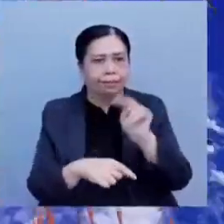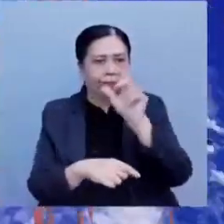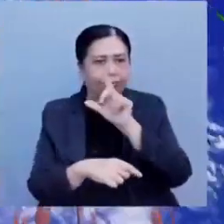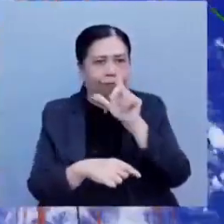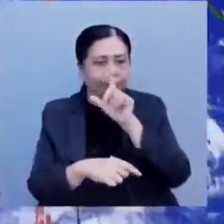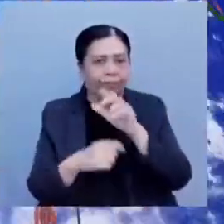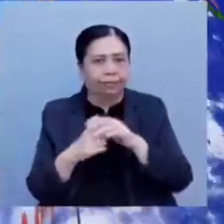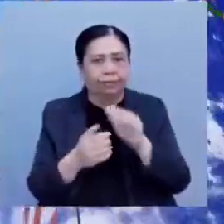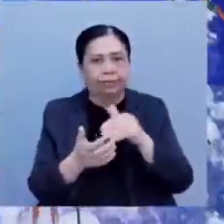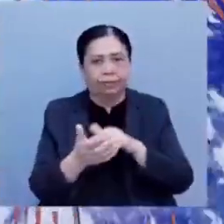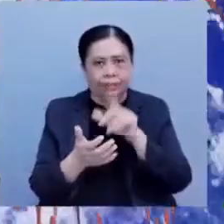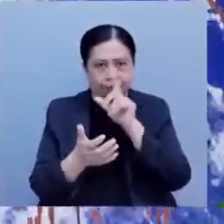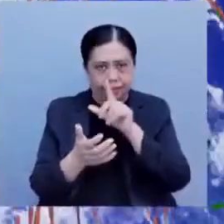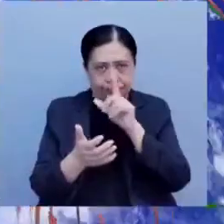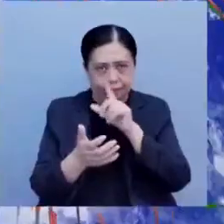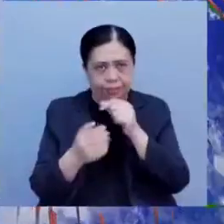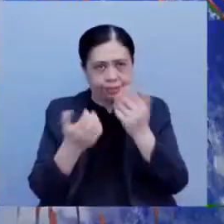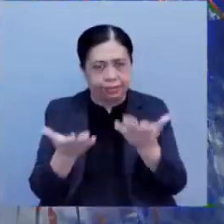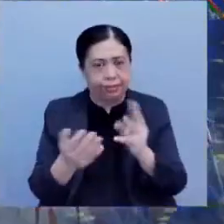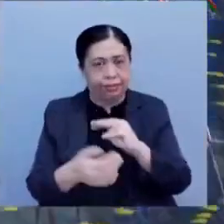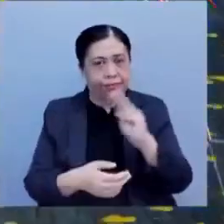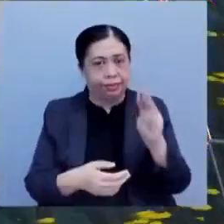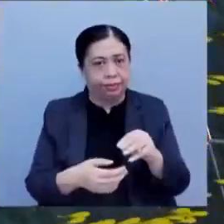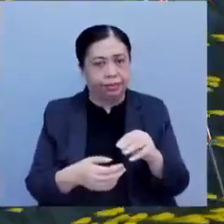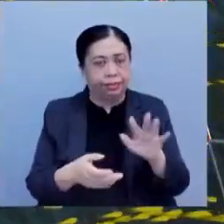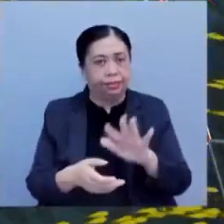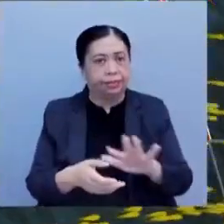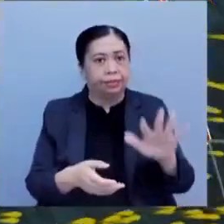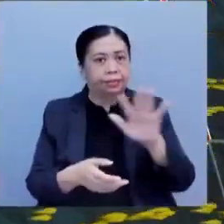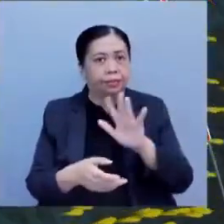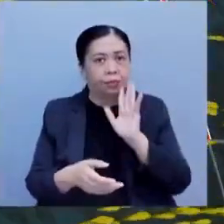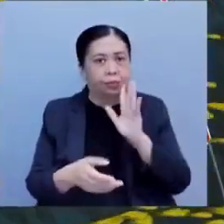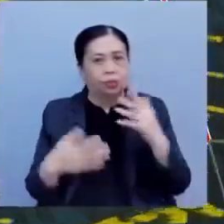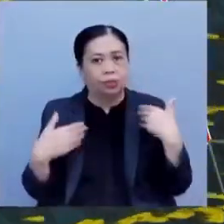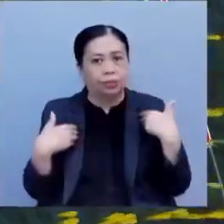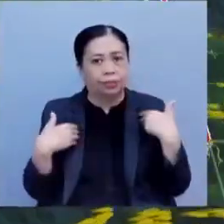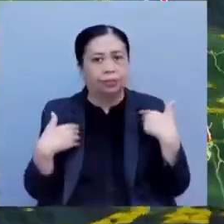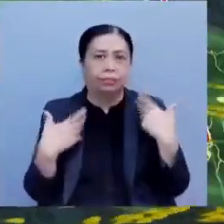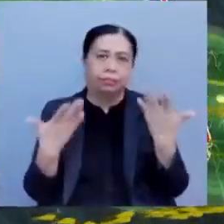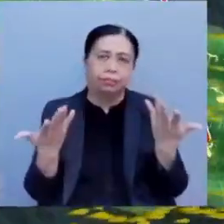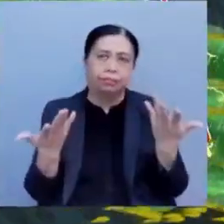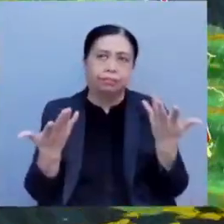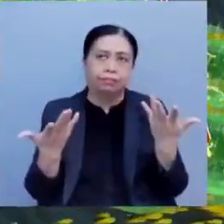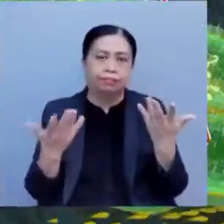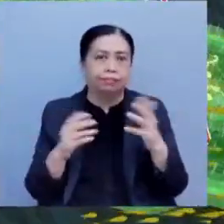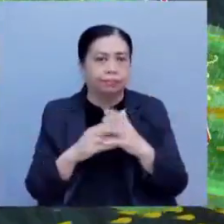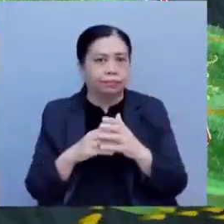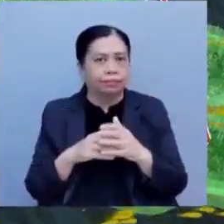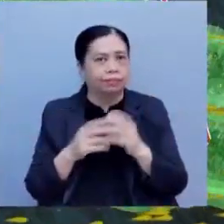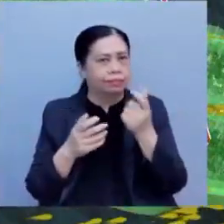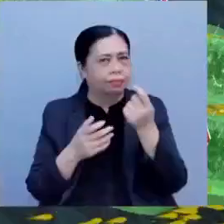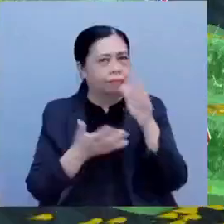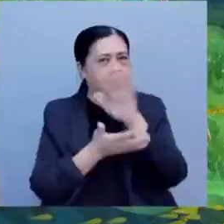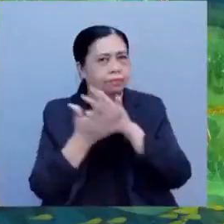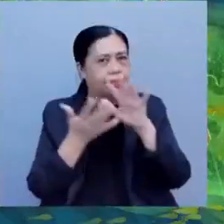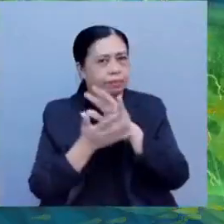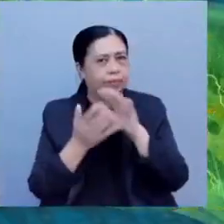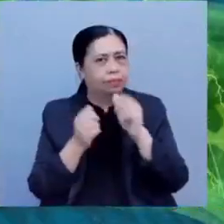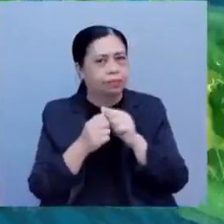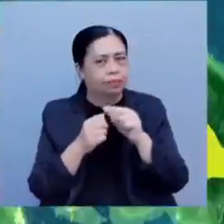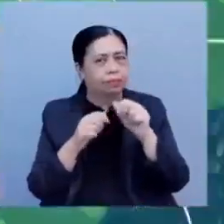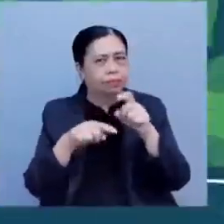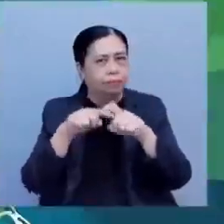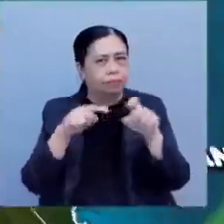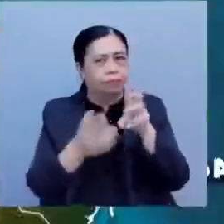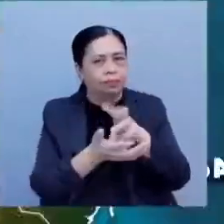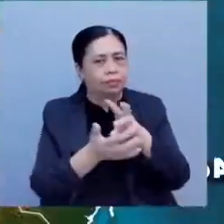central Luzon. And here in Metro Manila and the rest of the country, we will be generally partly cloudy to cloudy with isolated rain